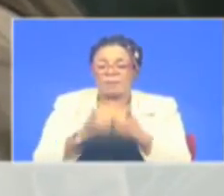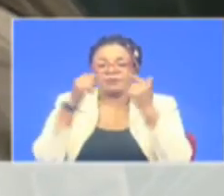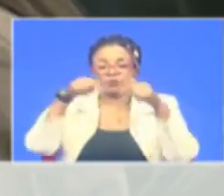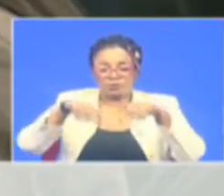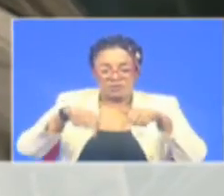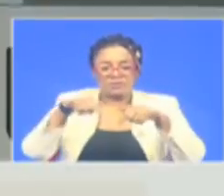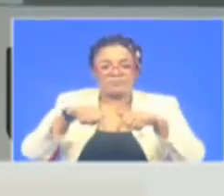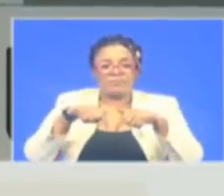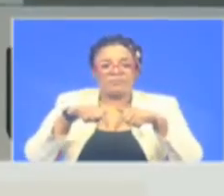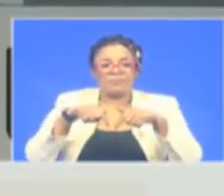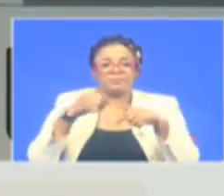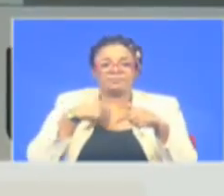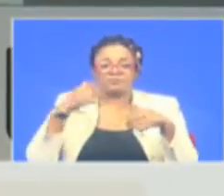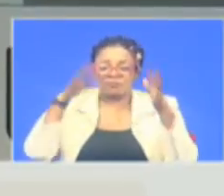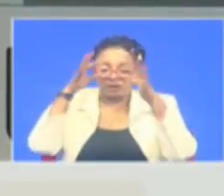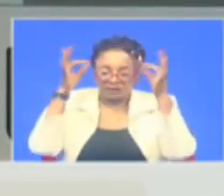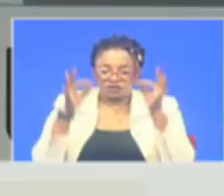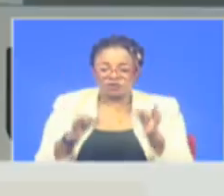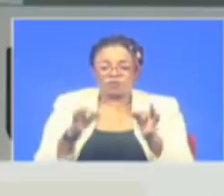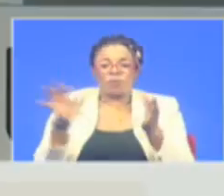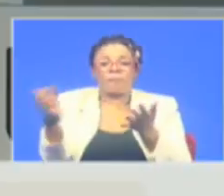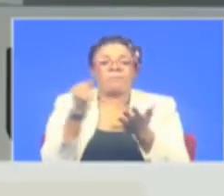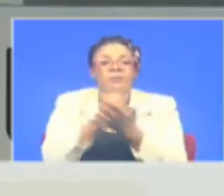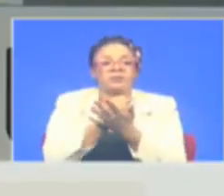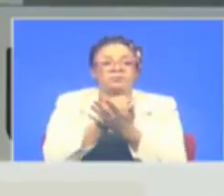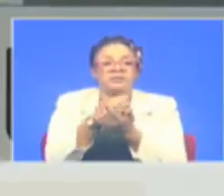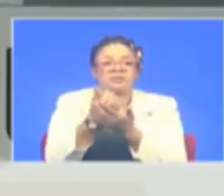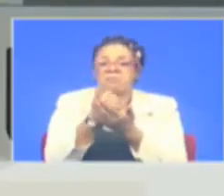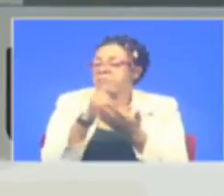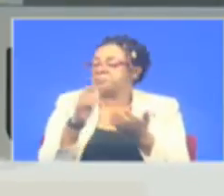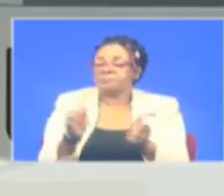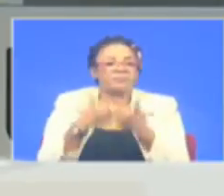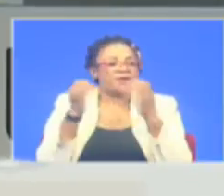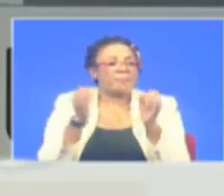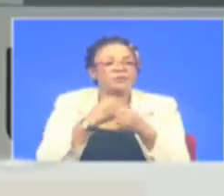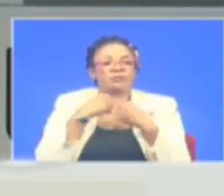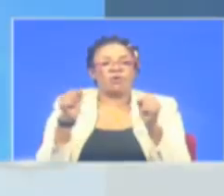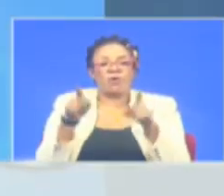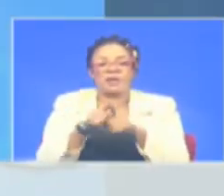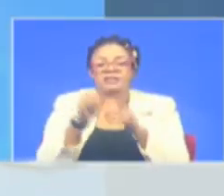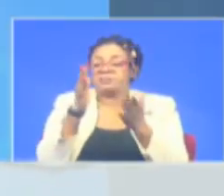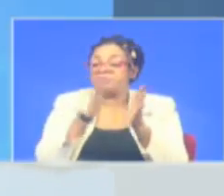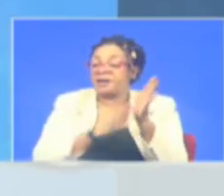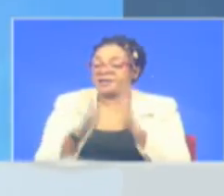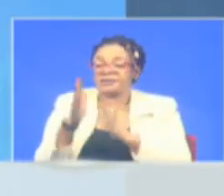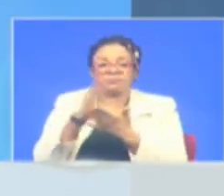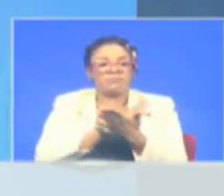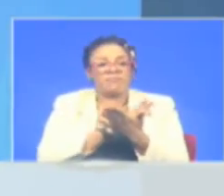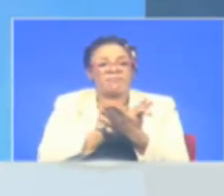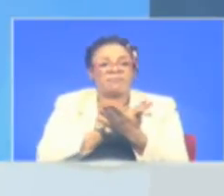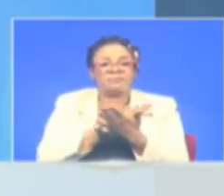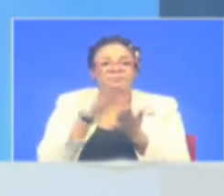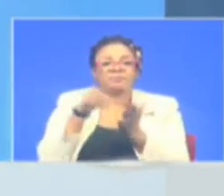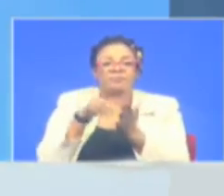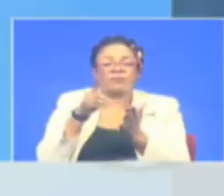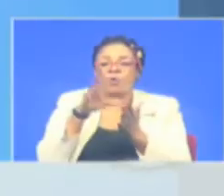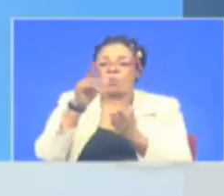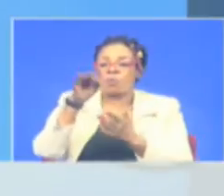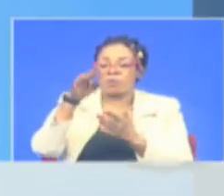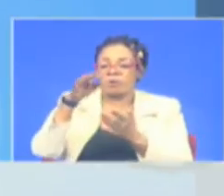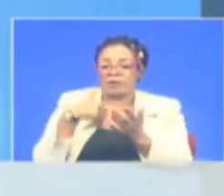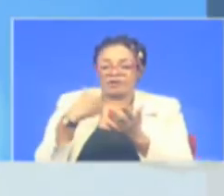take the formal decision on the appointment, will not materialize as earlier planned. Dr. Walker has cited concerns around the prevailing